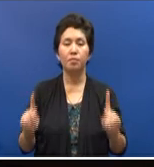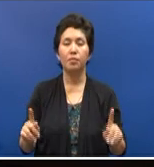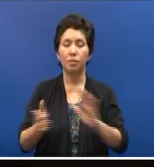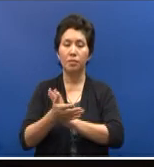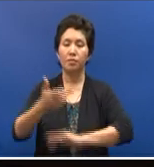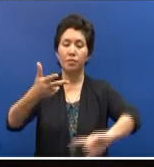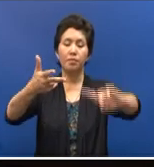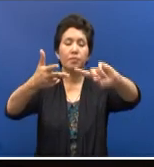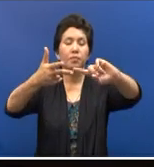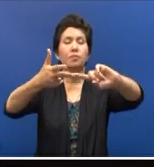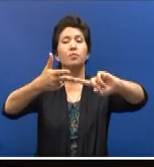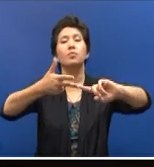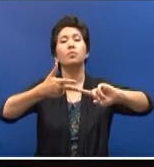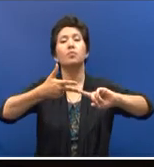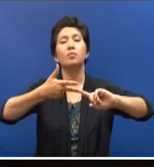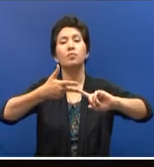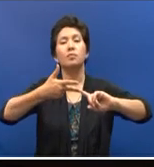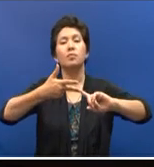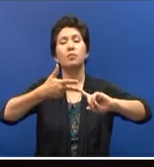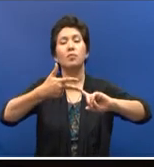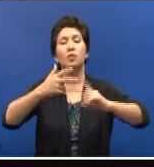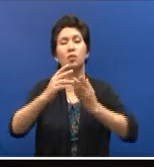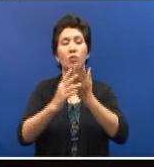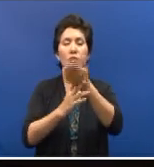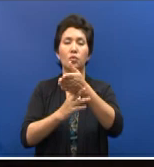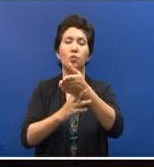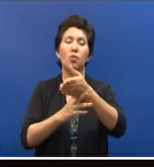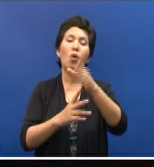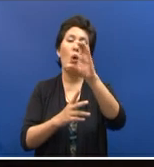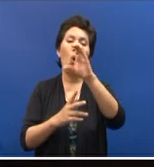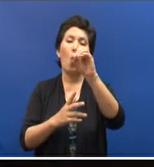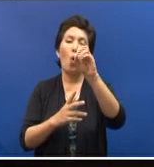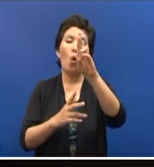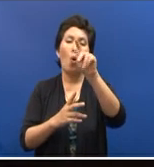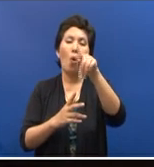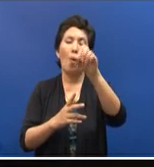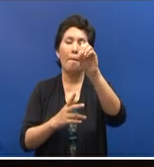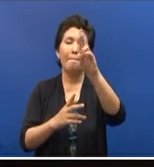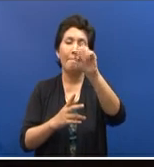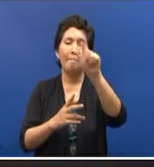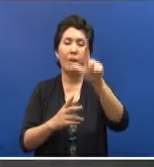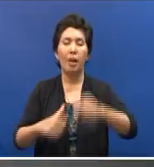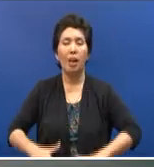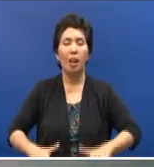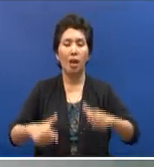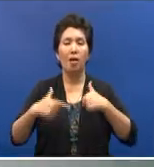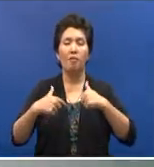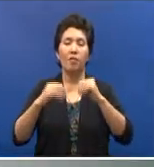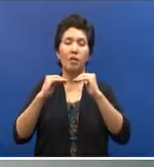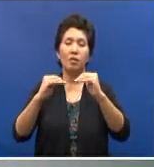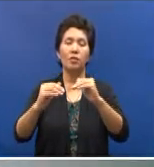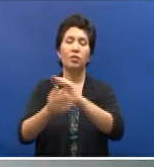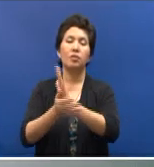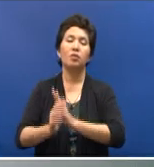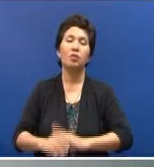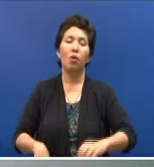The third one, okay, through corporate lineage. Corporate lineage consists of